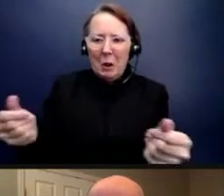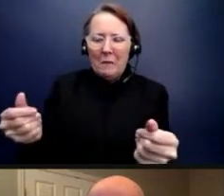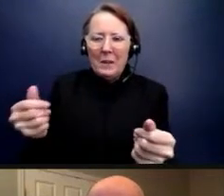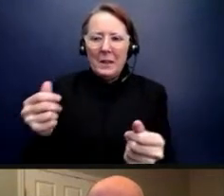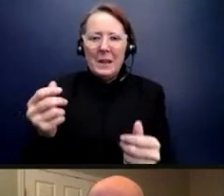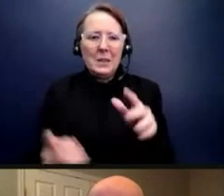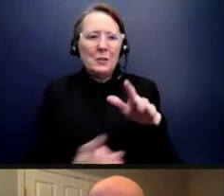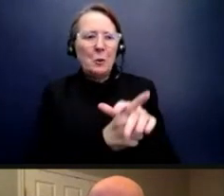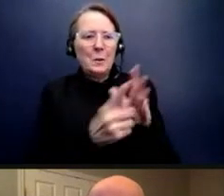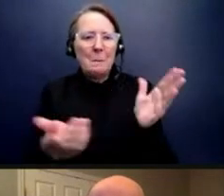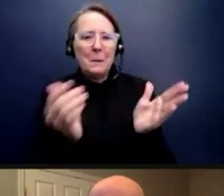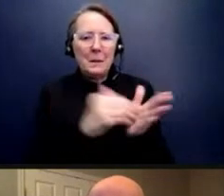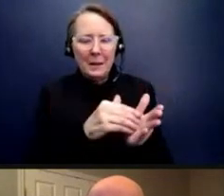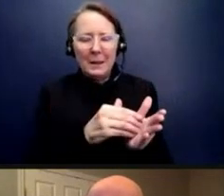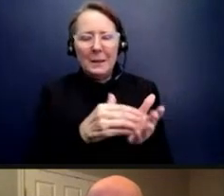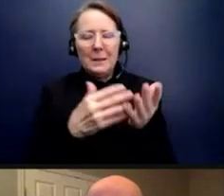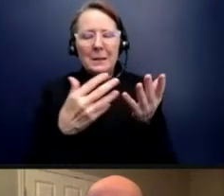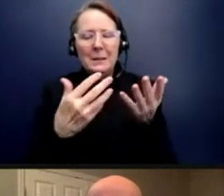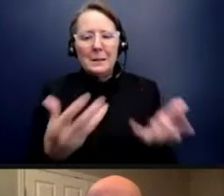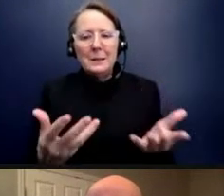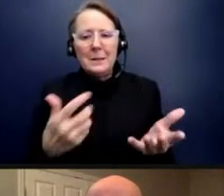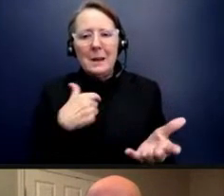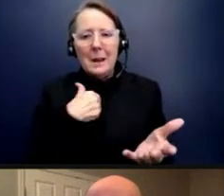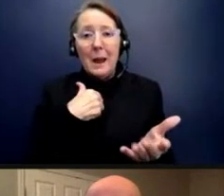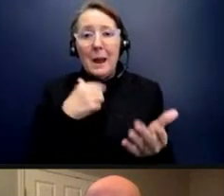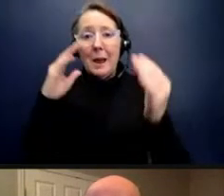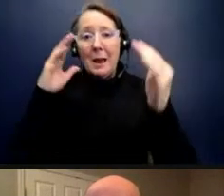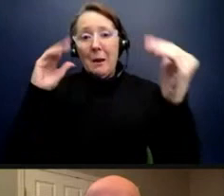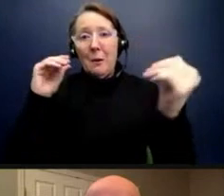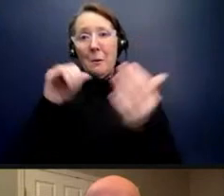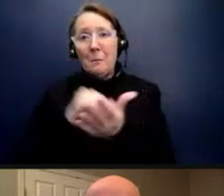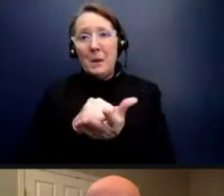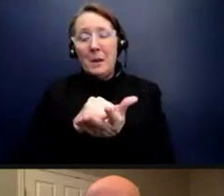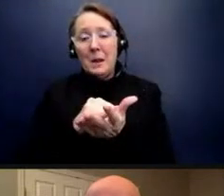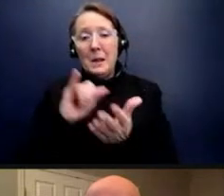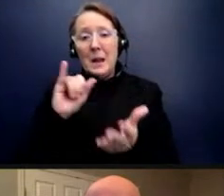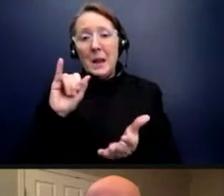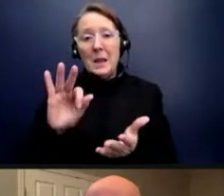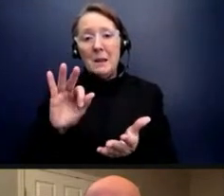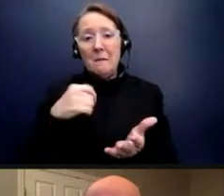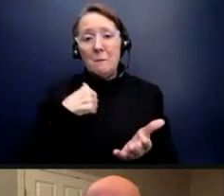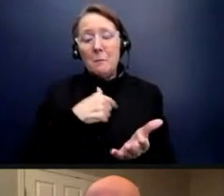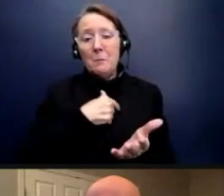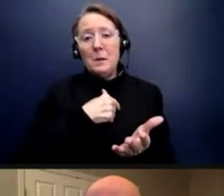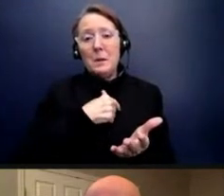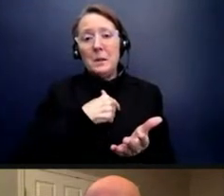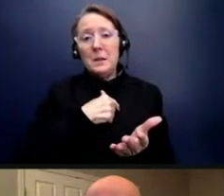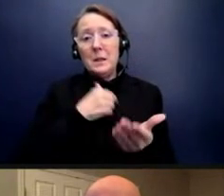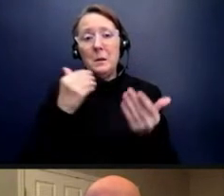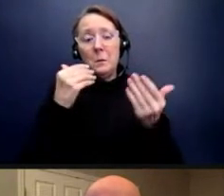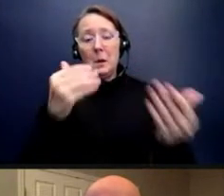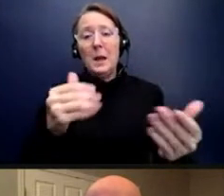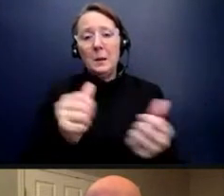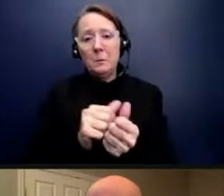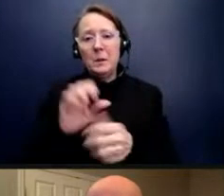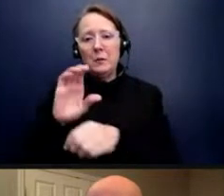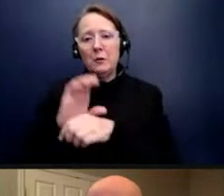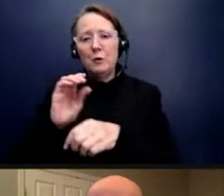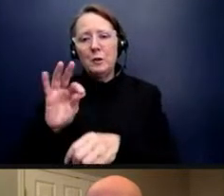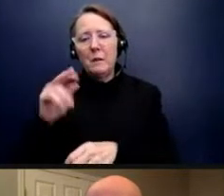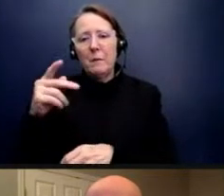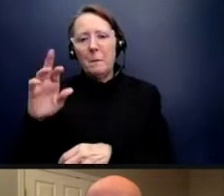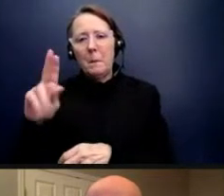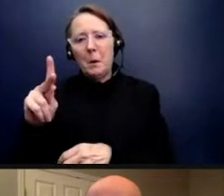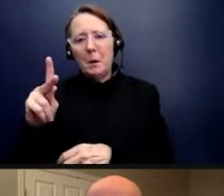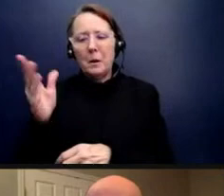again. So I would hope that if we were to go with the churches to park Turner